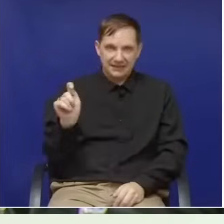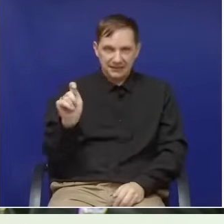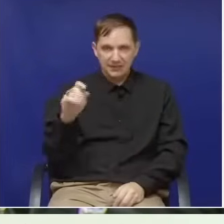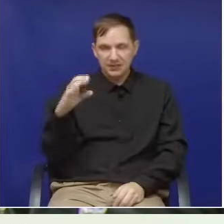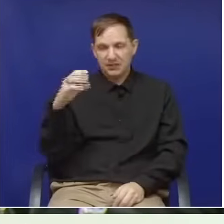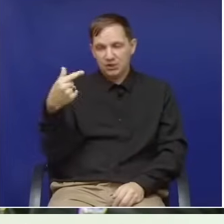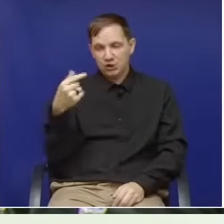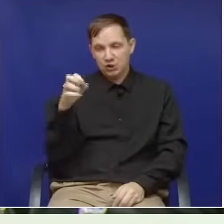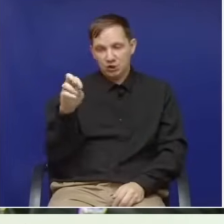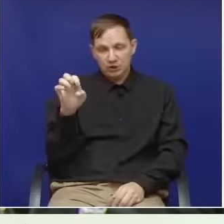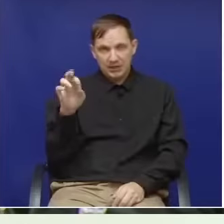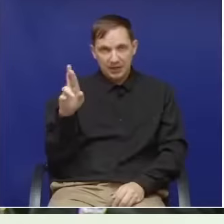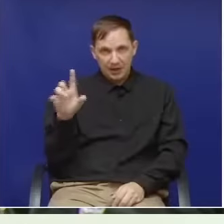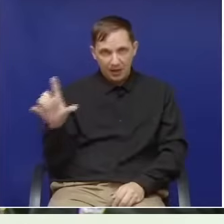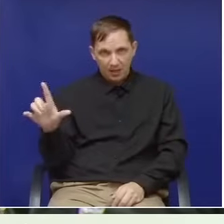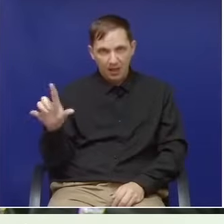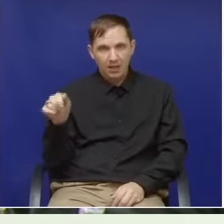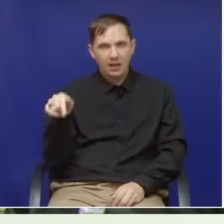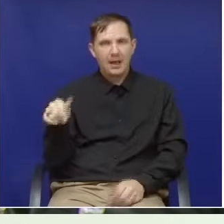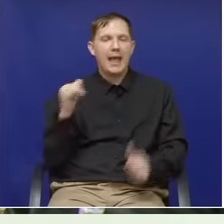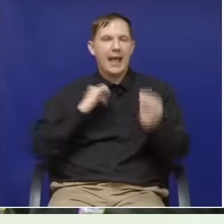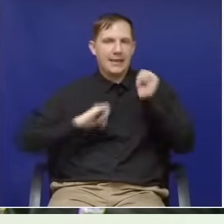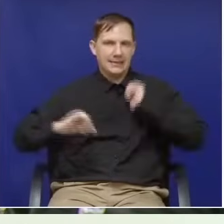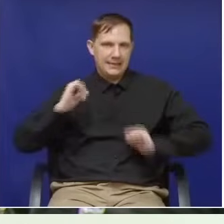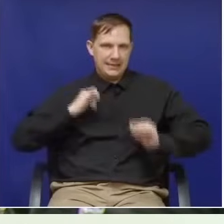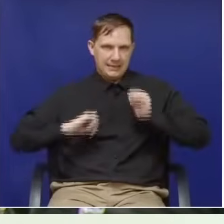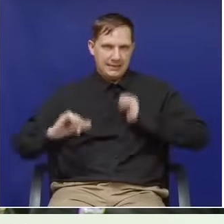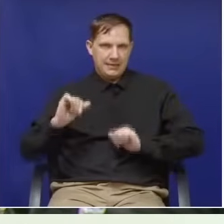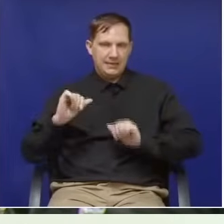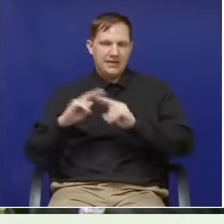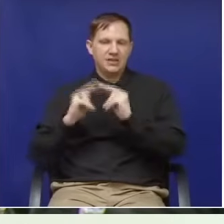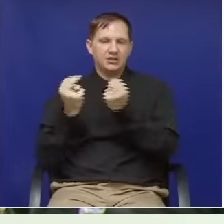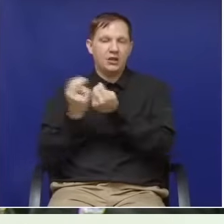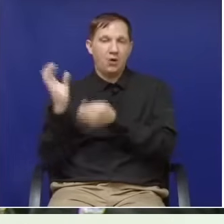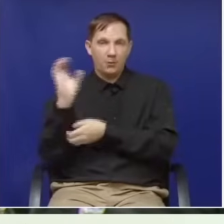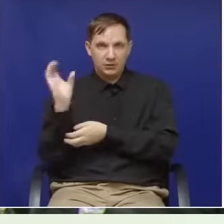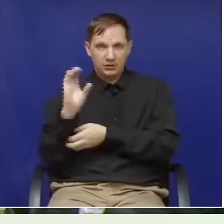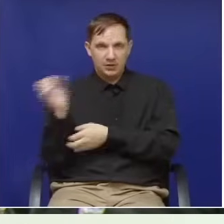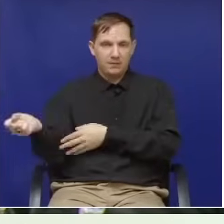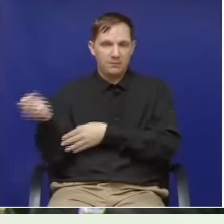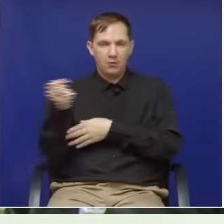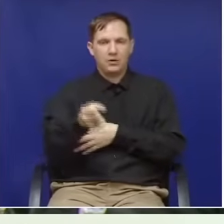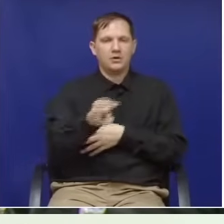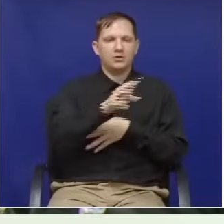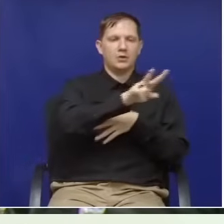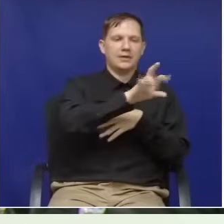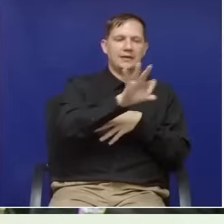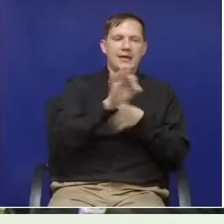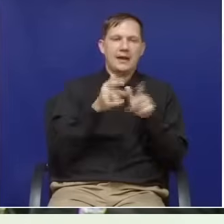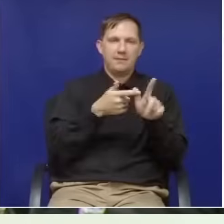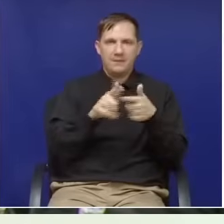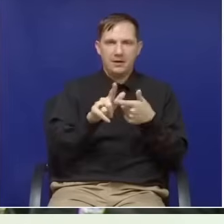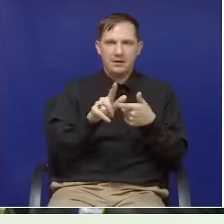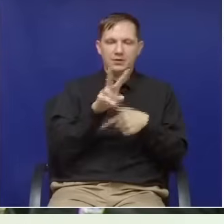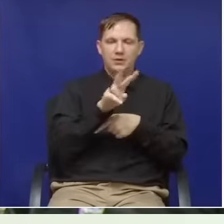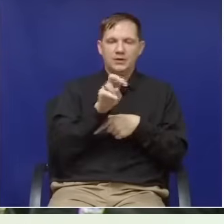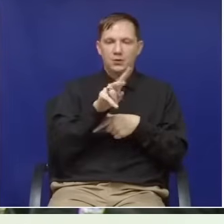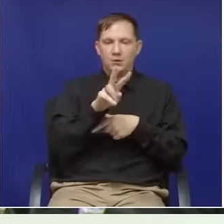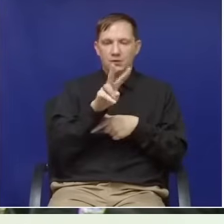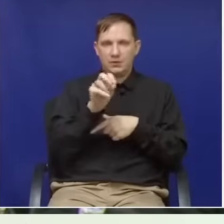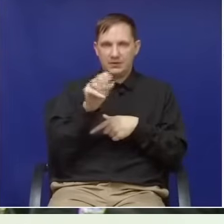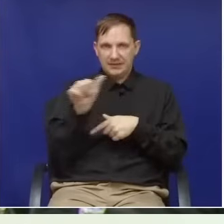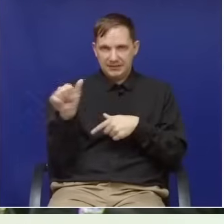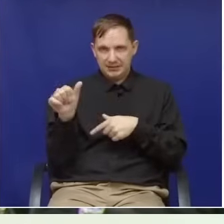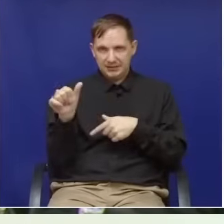acting National Commissioner, was appointed with effect from 23rd April 2026. She